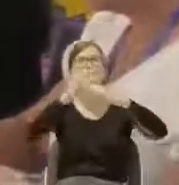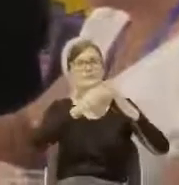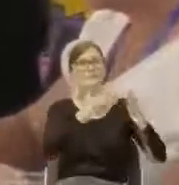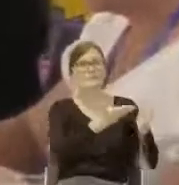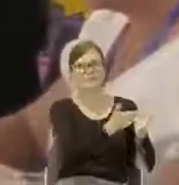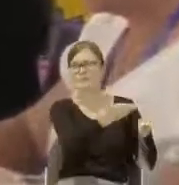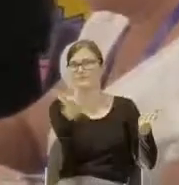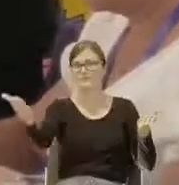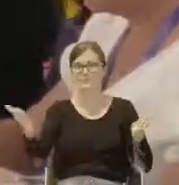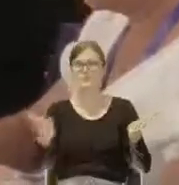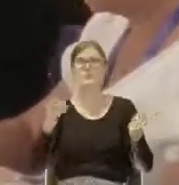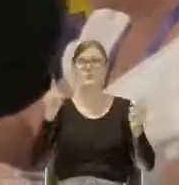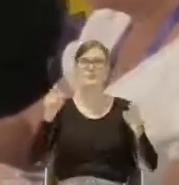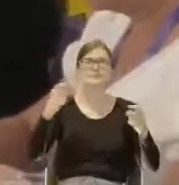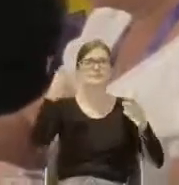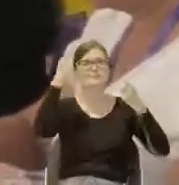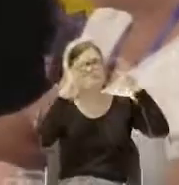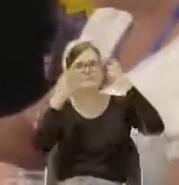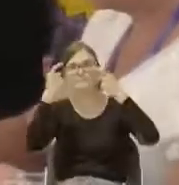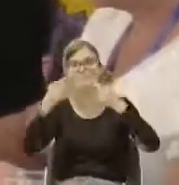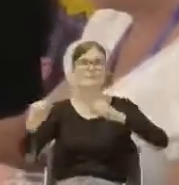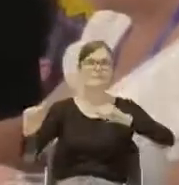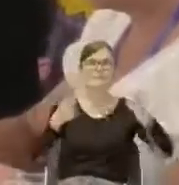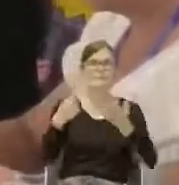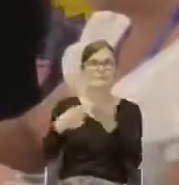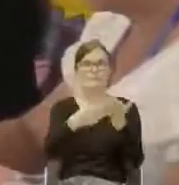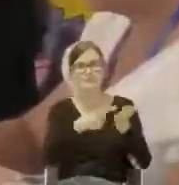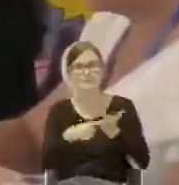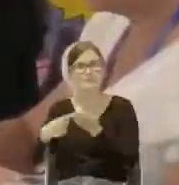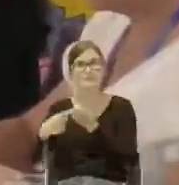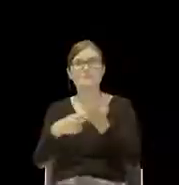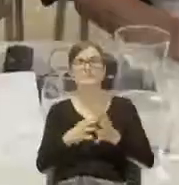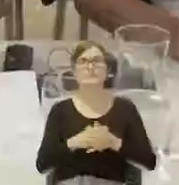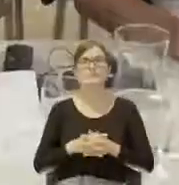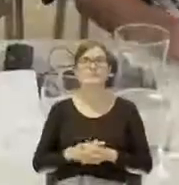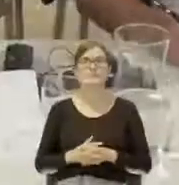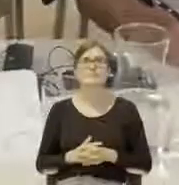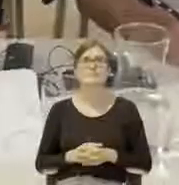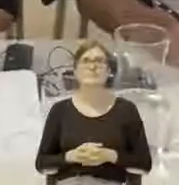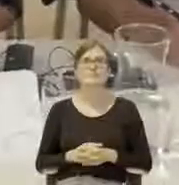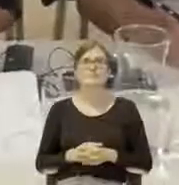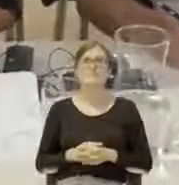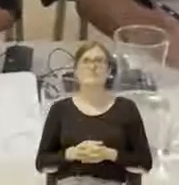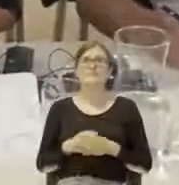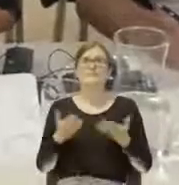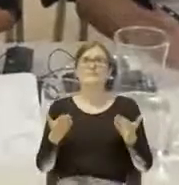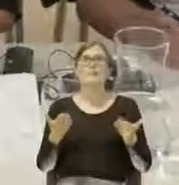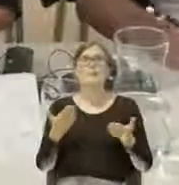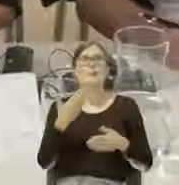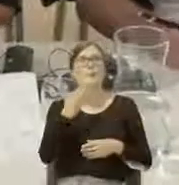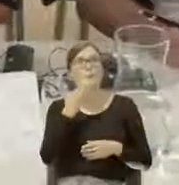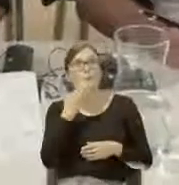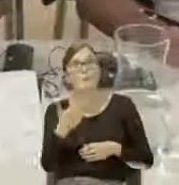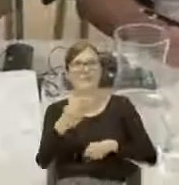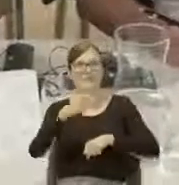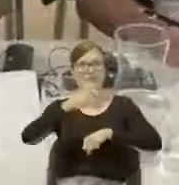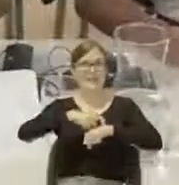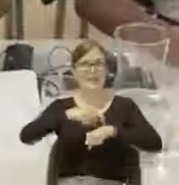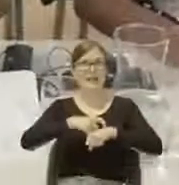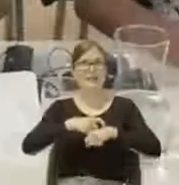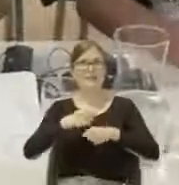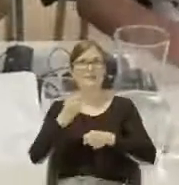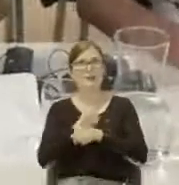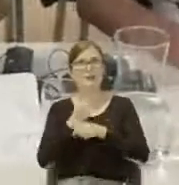Workers Union that there's a huge opportunity to work together even more so after the terrible